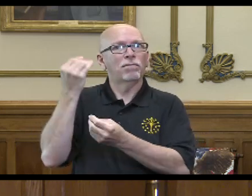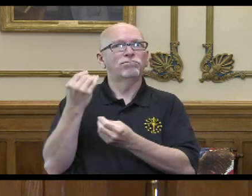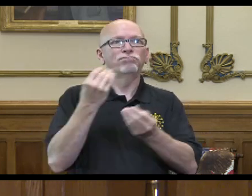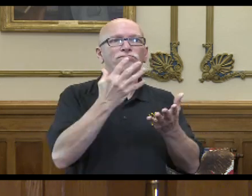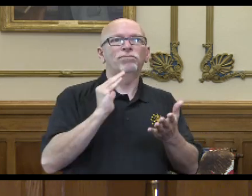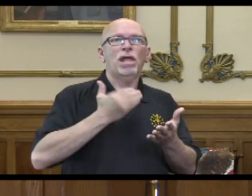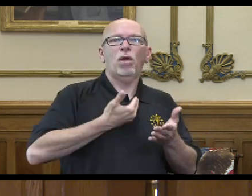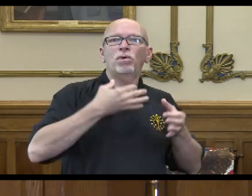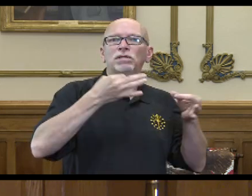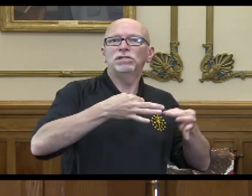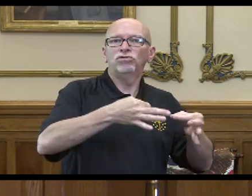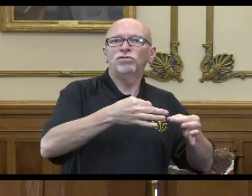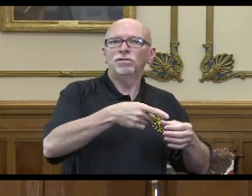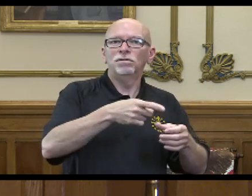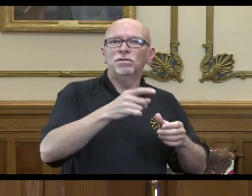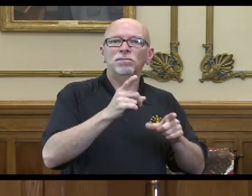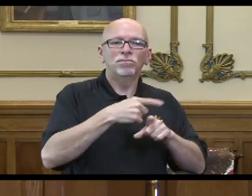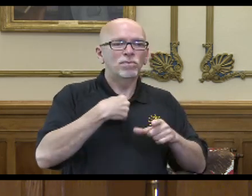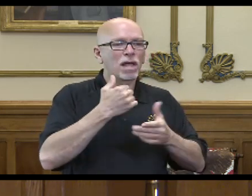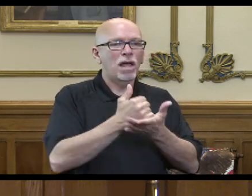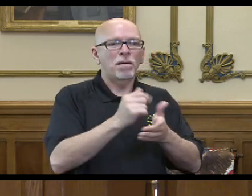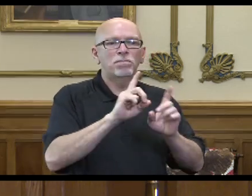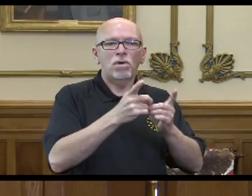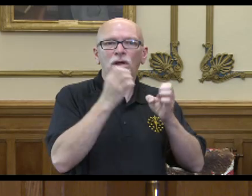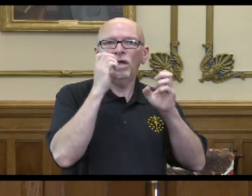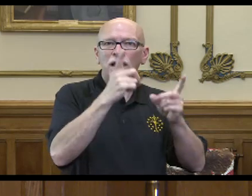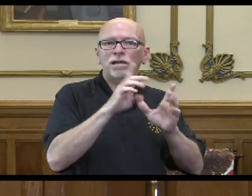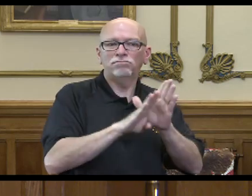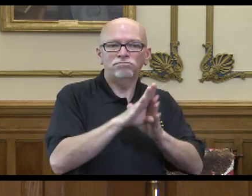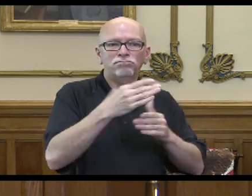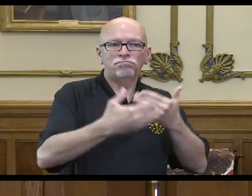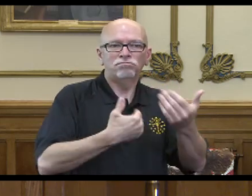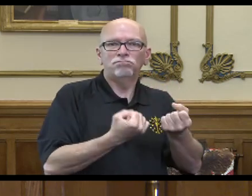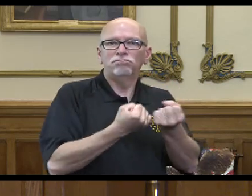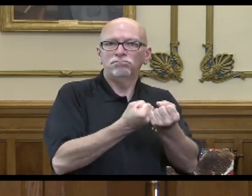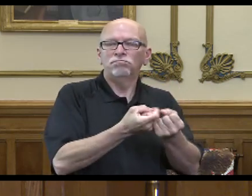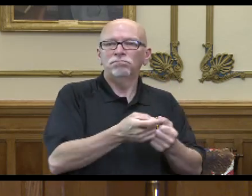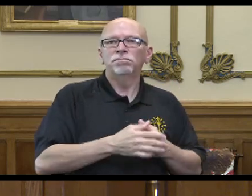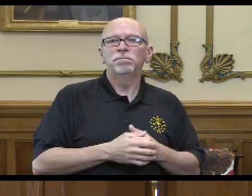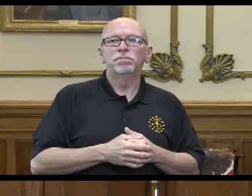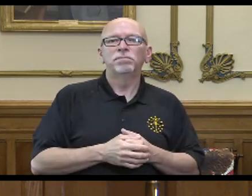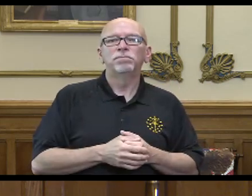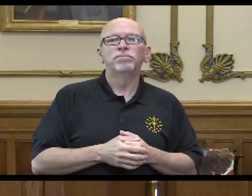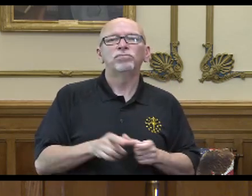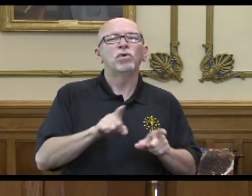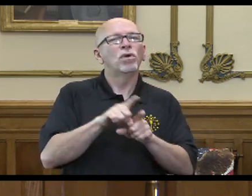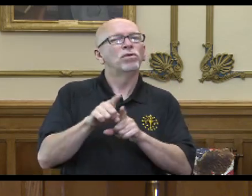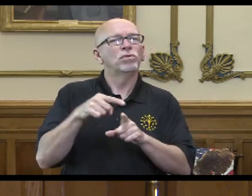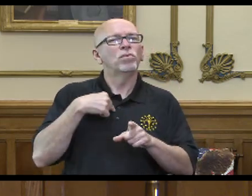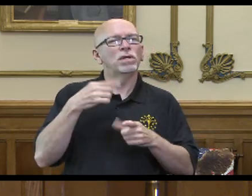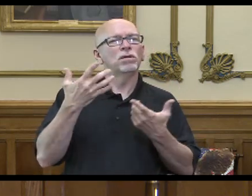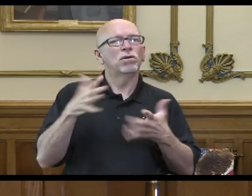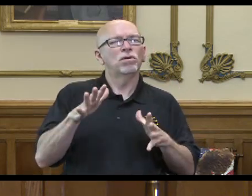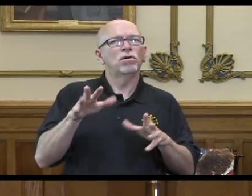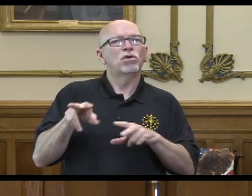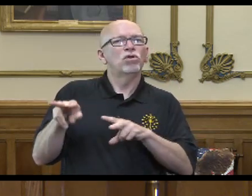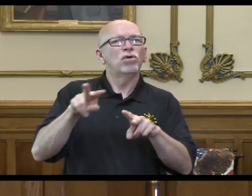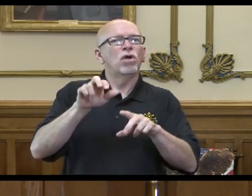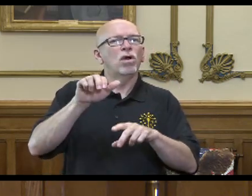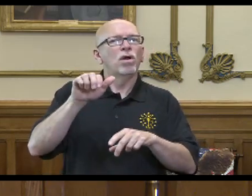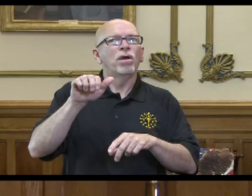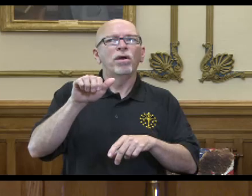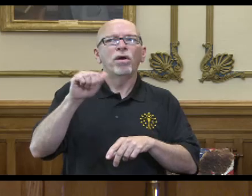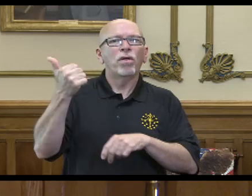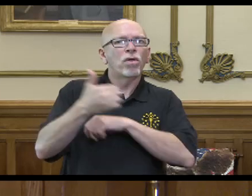decisions that we helped Department of Education to build and endorse. We also have looked at countries